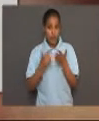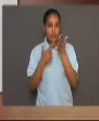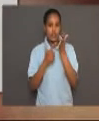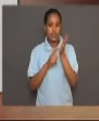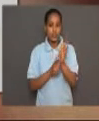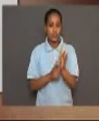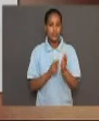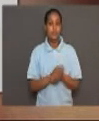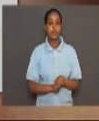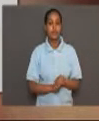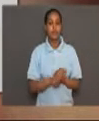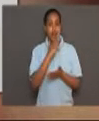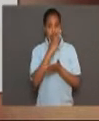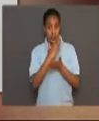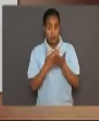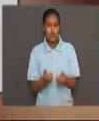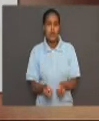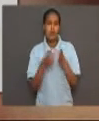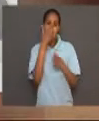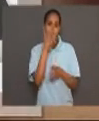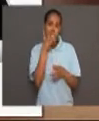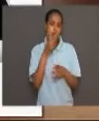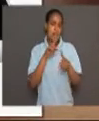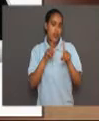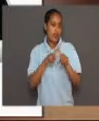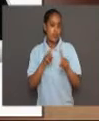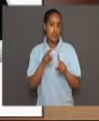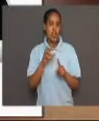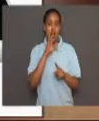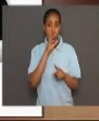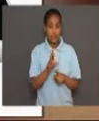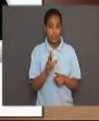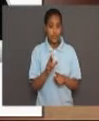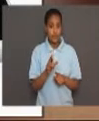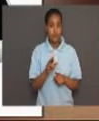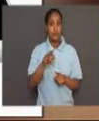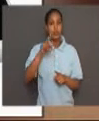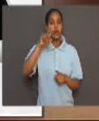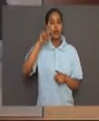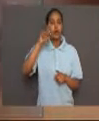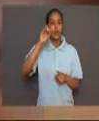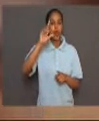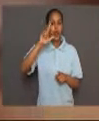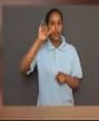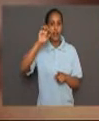here. Some of the most common varieties are